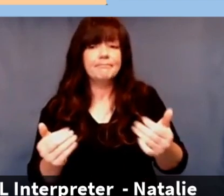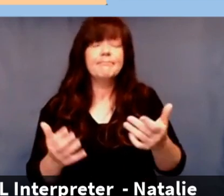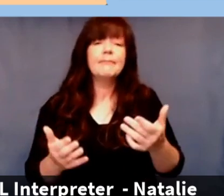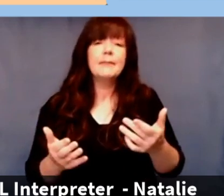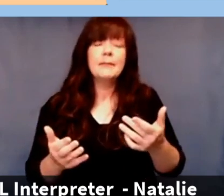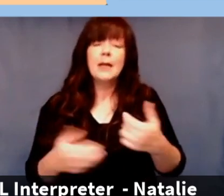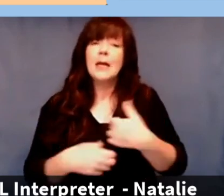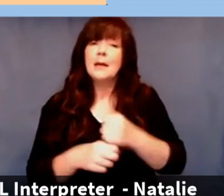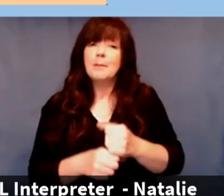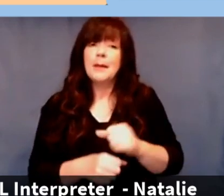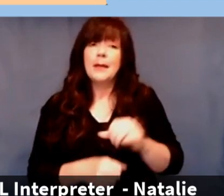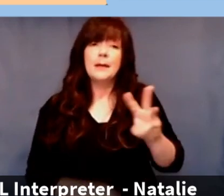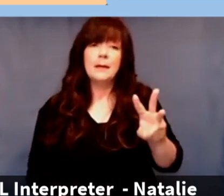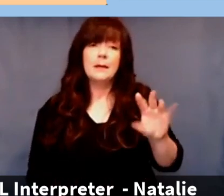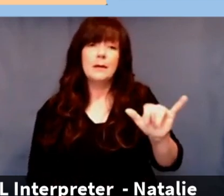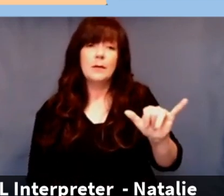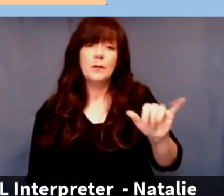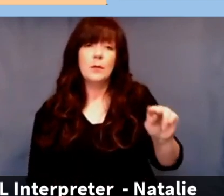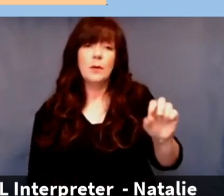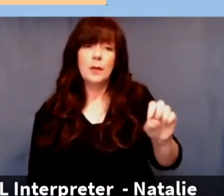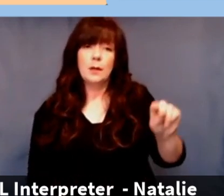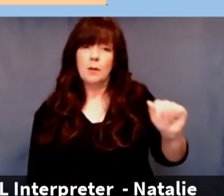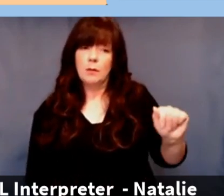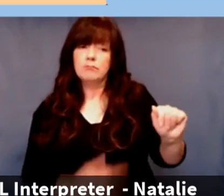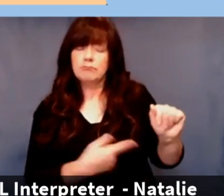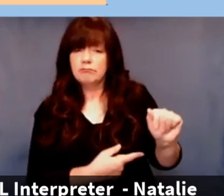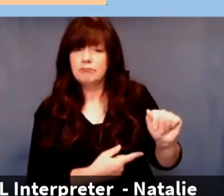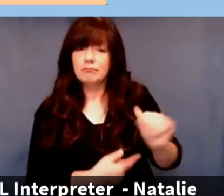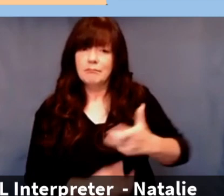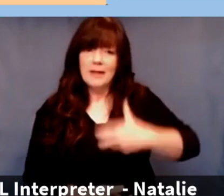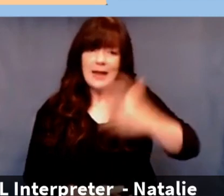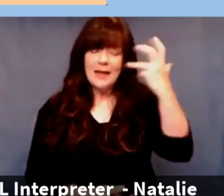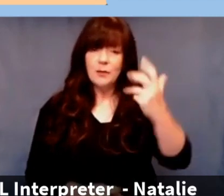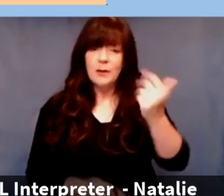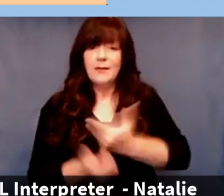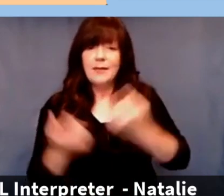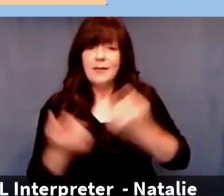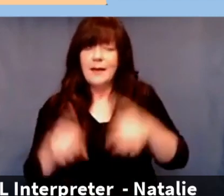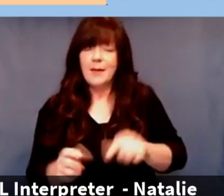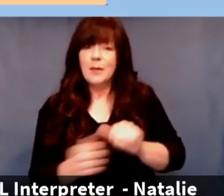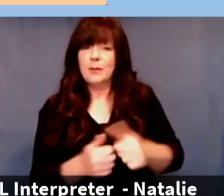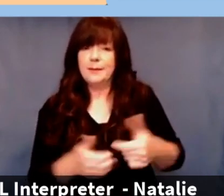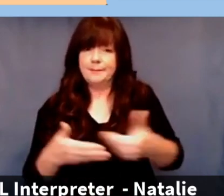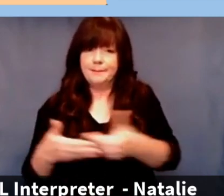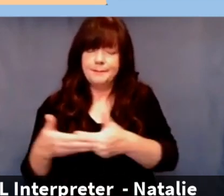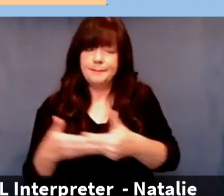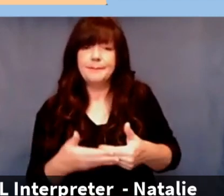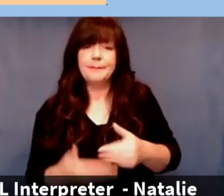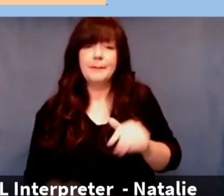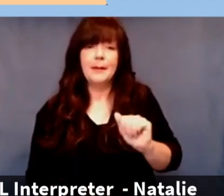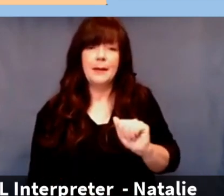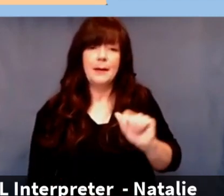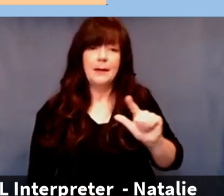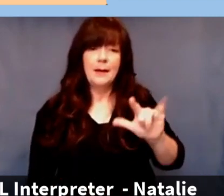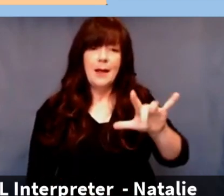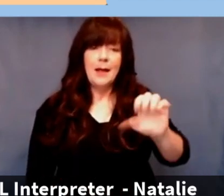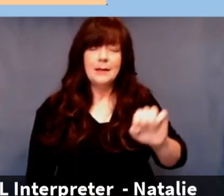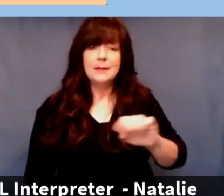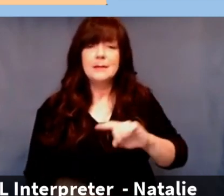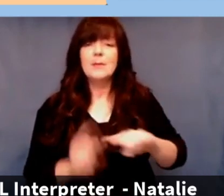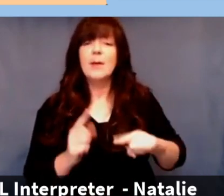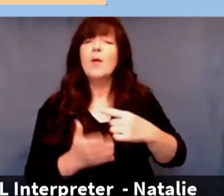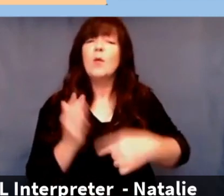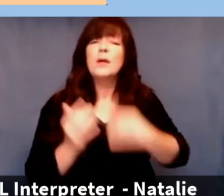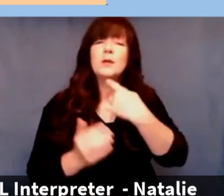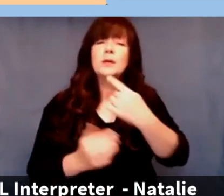really angry at her. Everything that would happen with Alice. What do you say to people that still haven't gotten past that part of